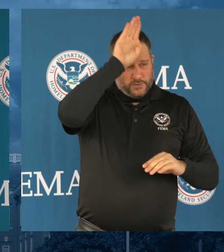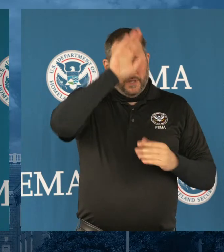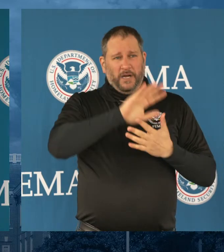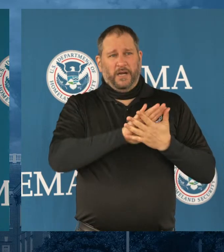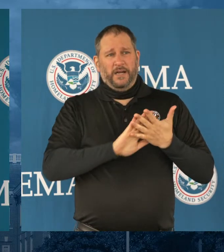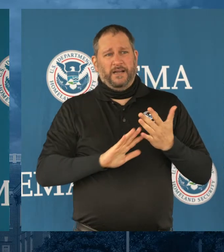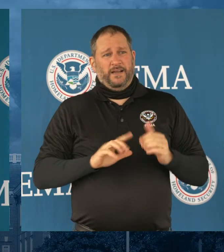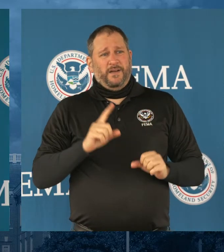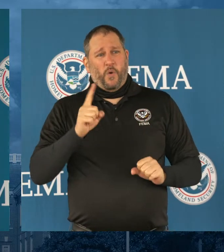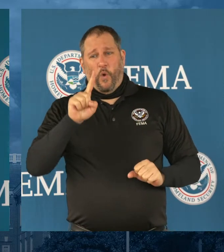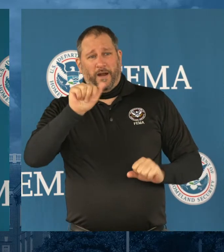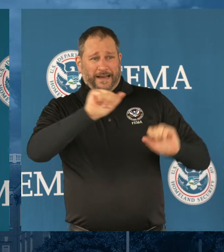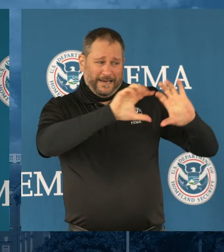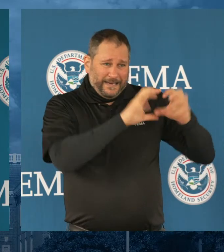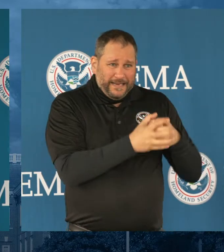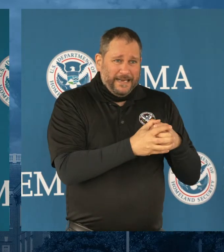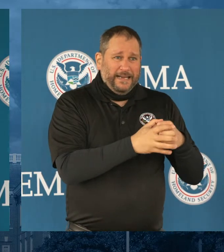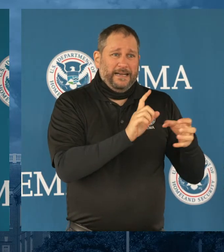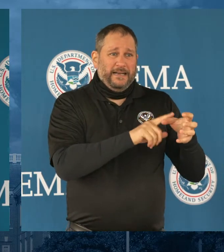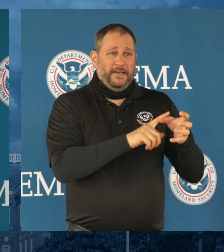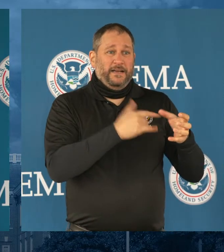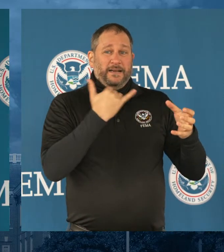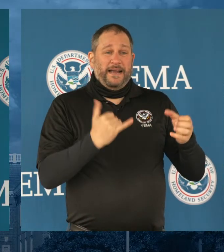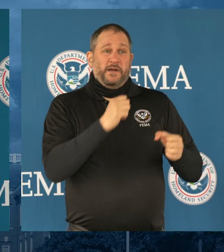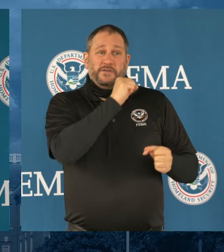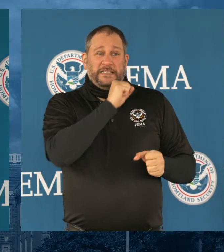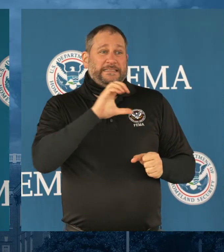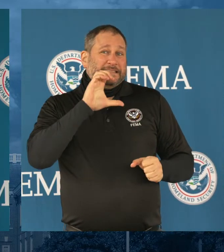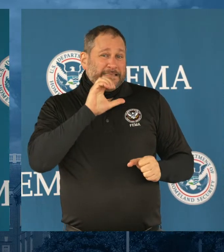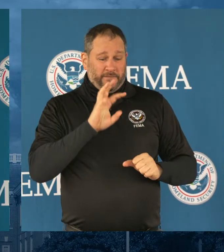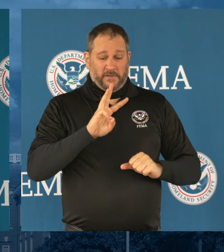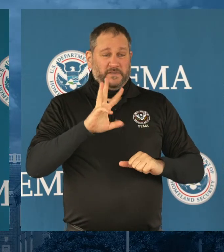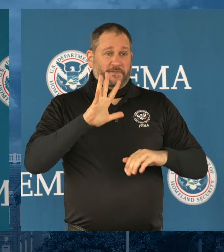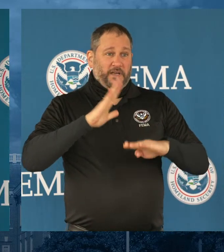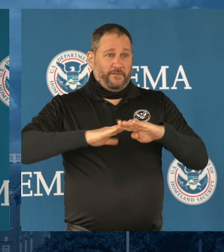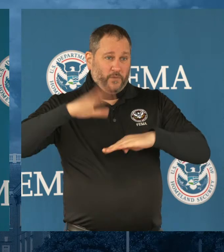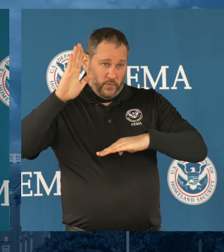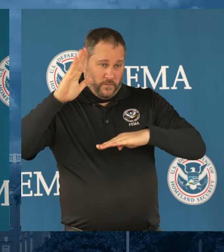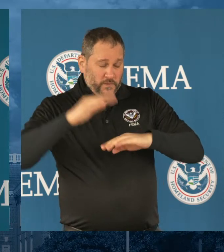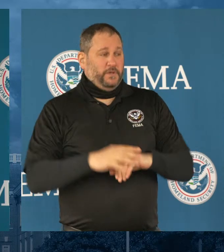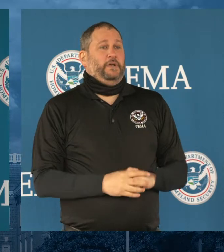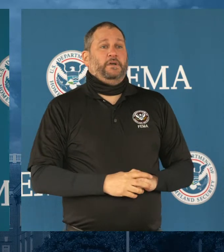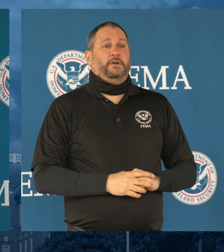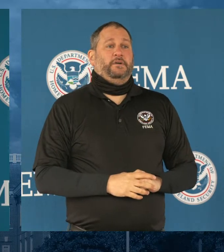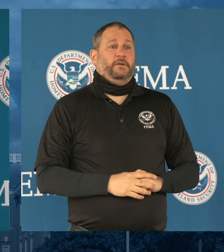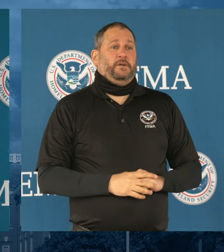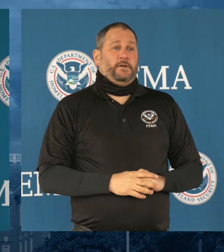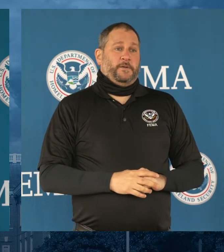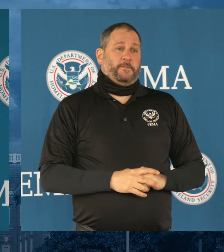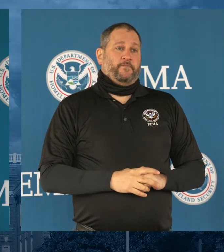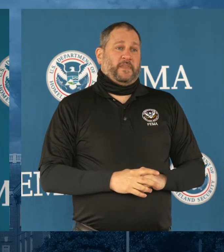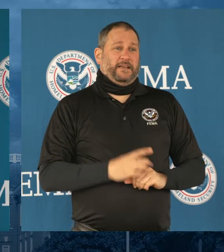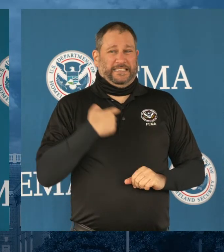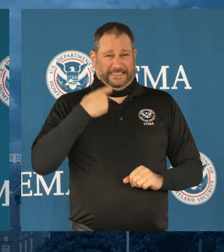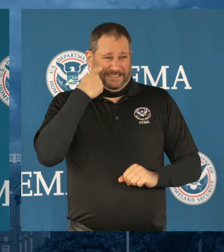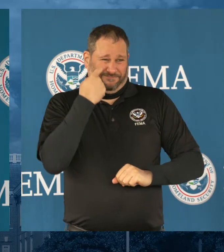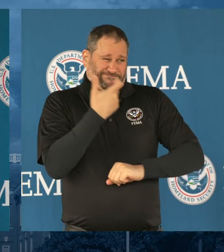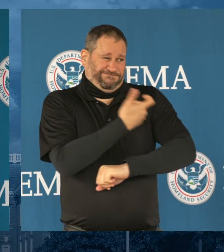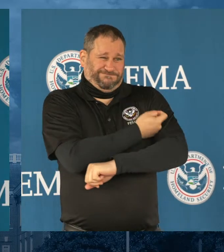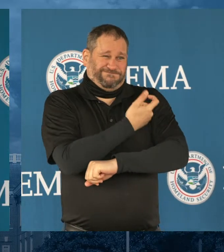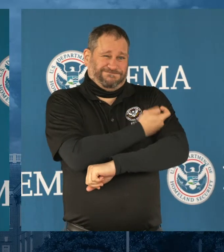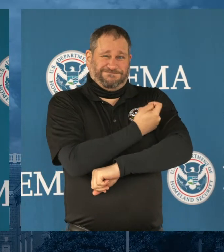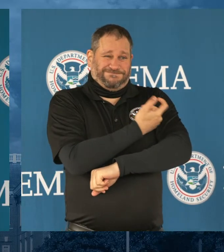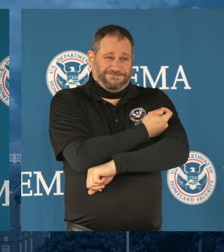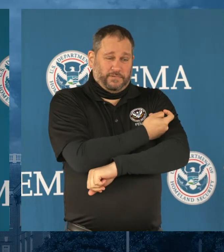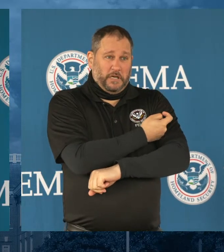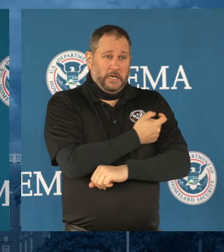population, and our seniors 65 and older, who we just vaccinated